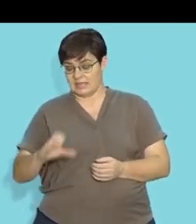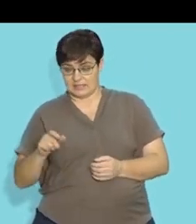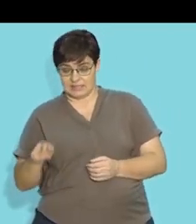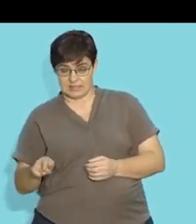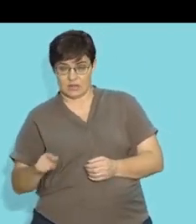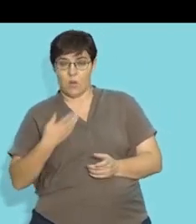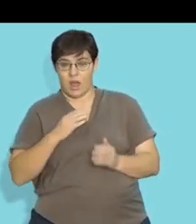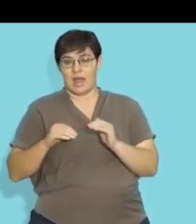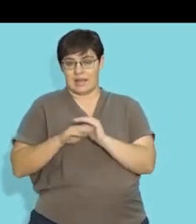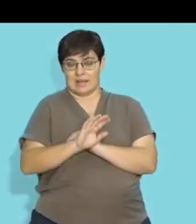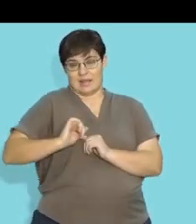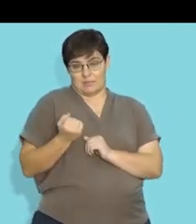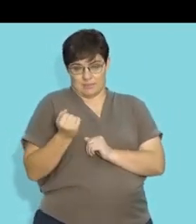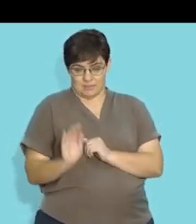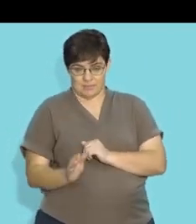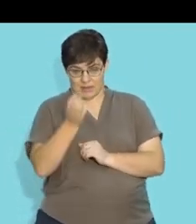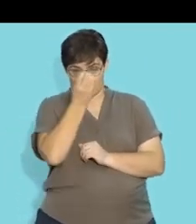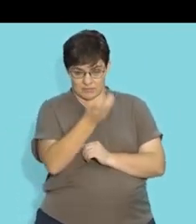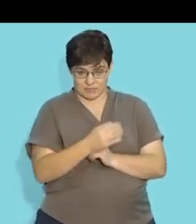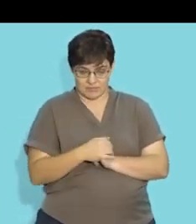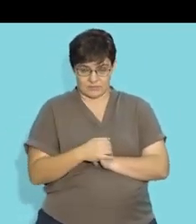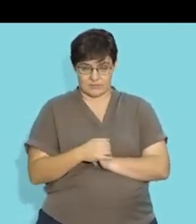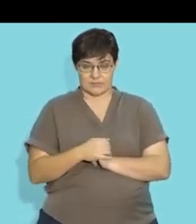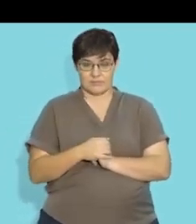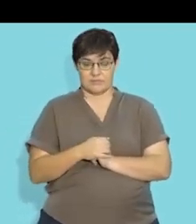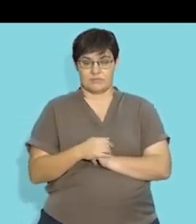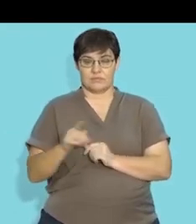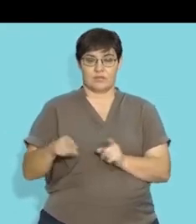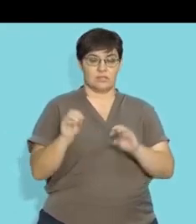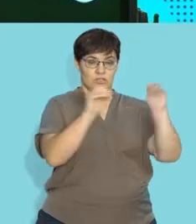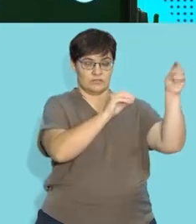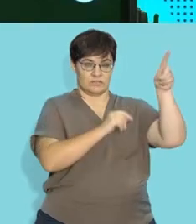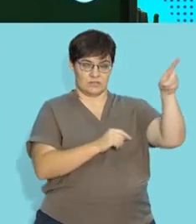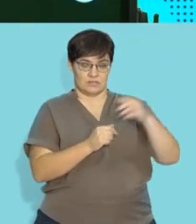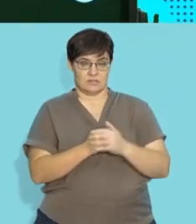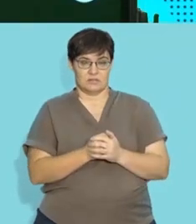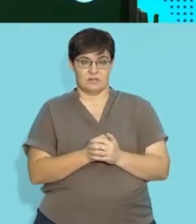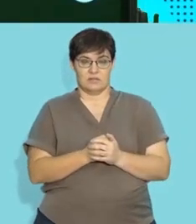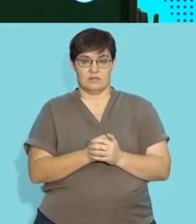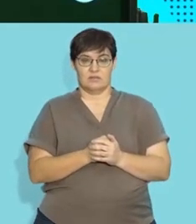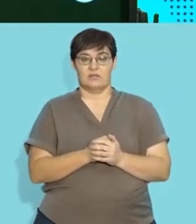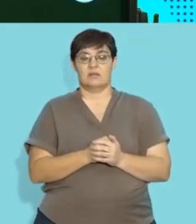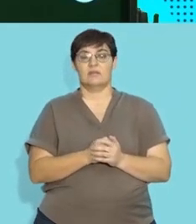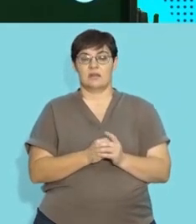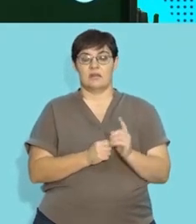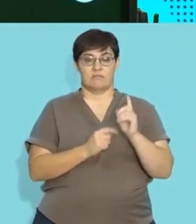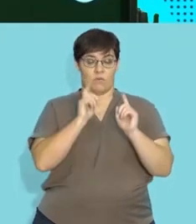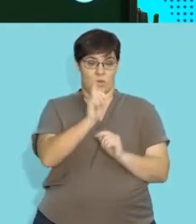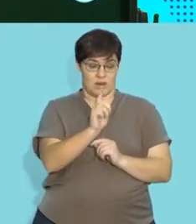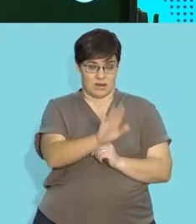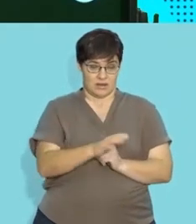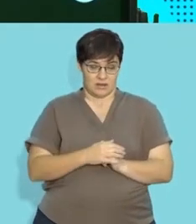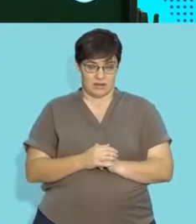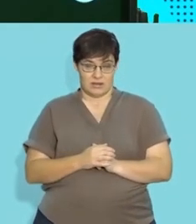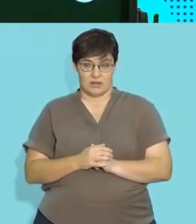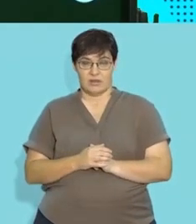AC to store what? To store the data, then shift stat 1. Are we together? Then